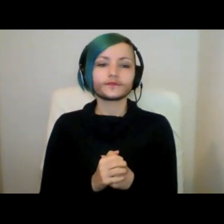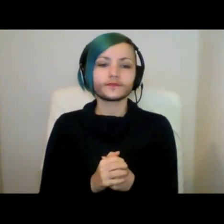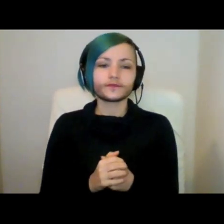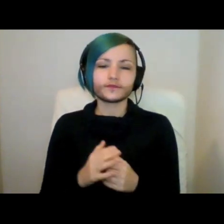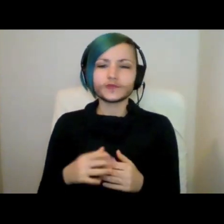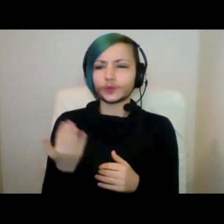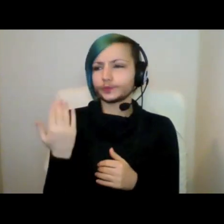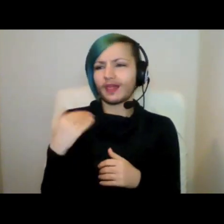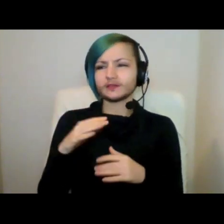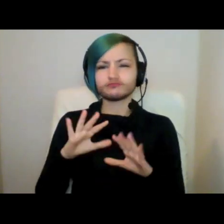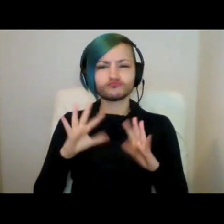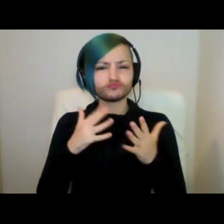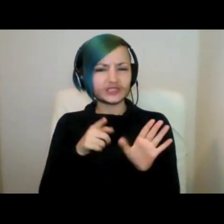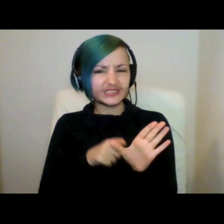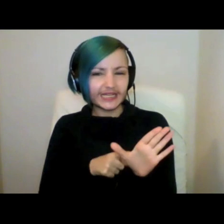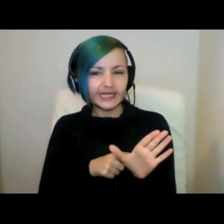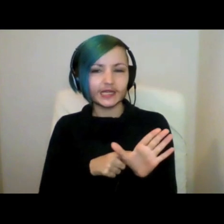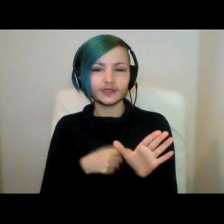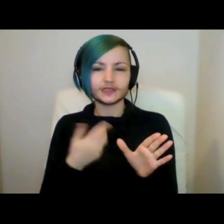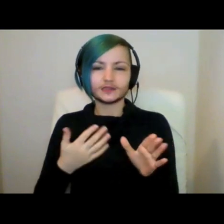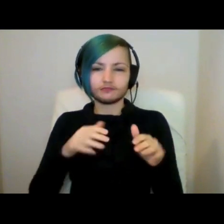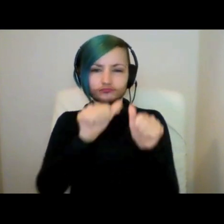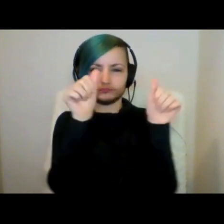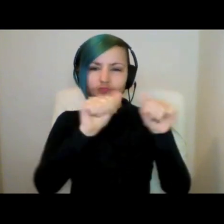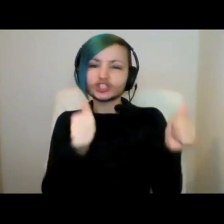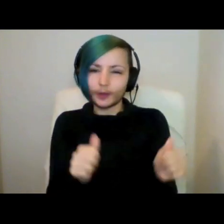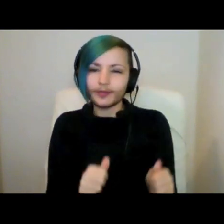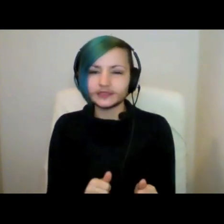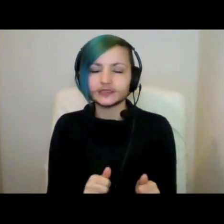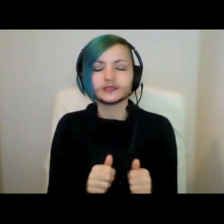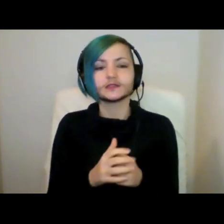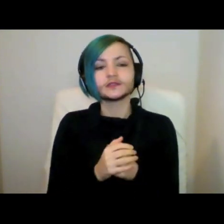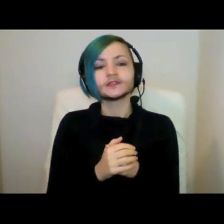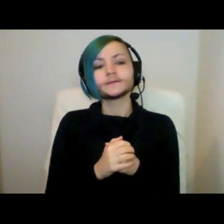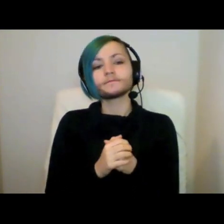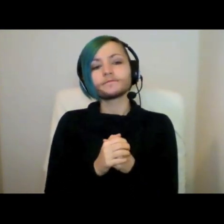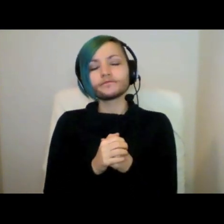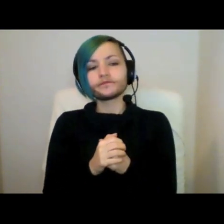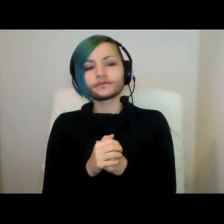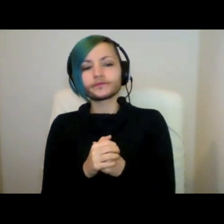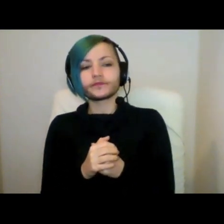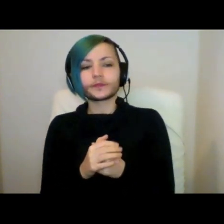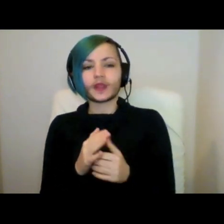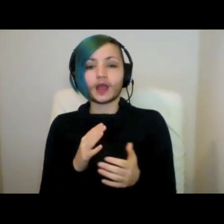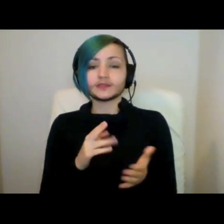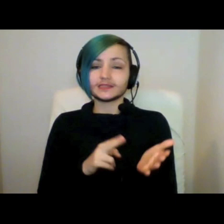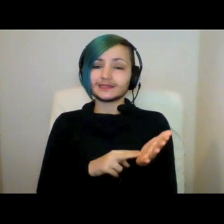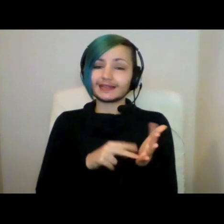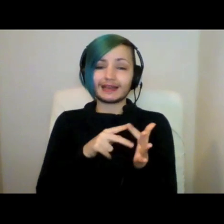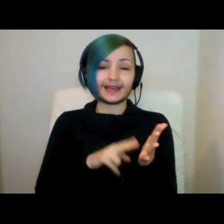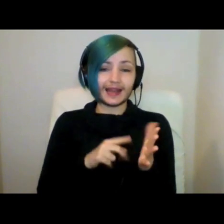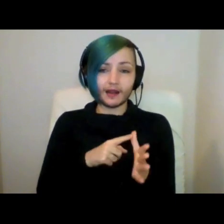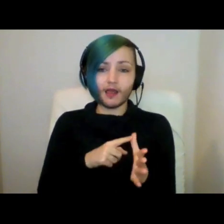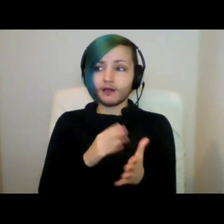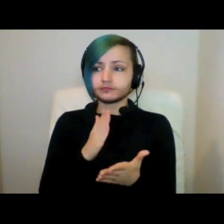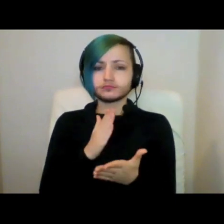few years, the last 10 years since she's been sculpting really has been when Nina's work's really kind of taken off in terms of the